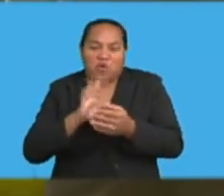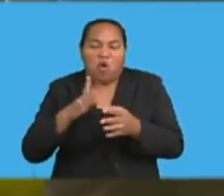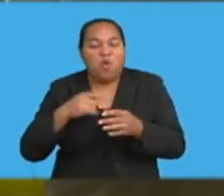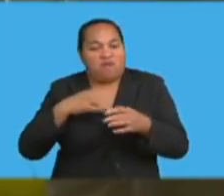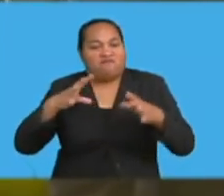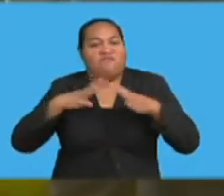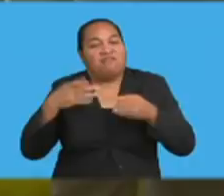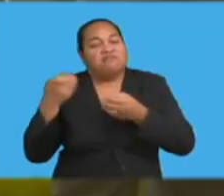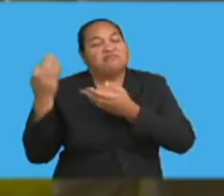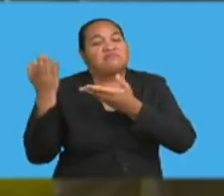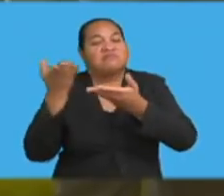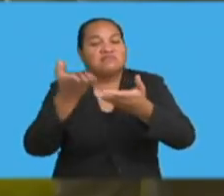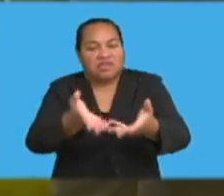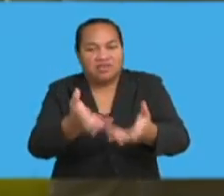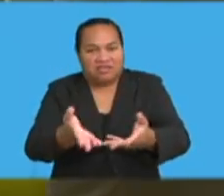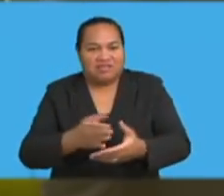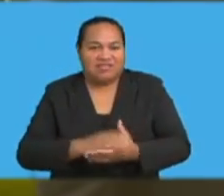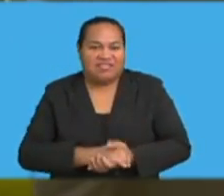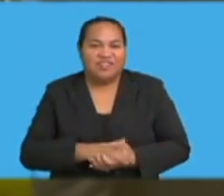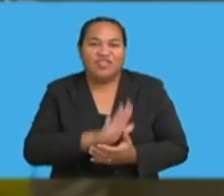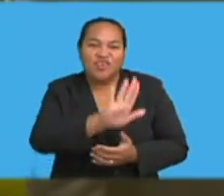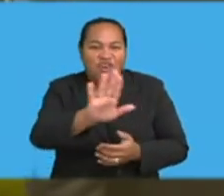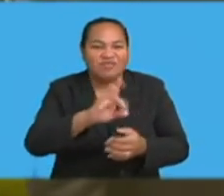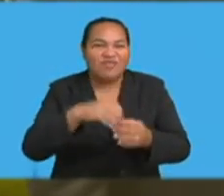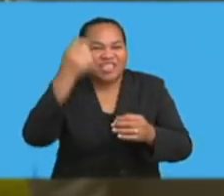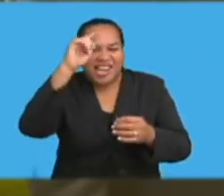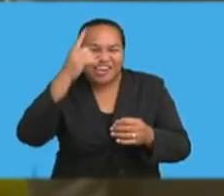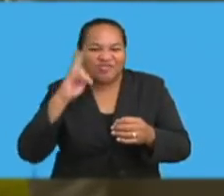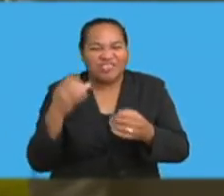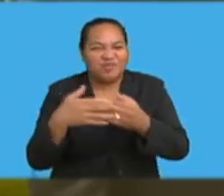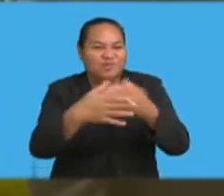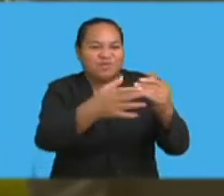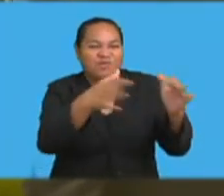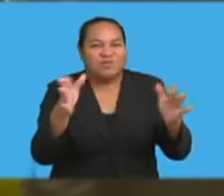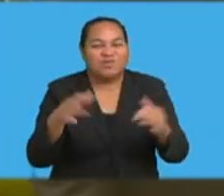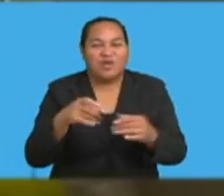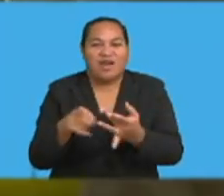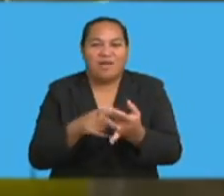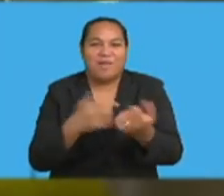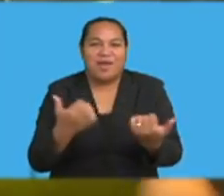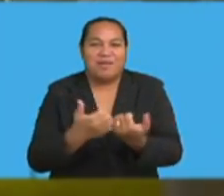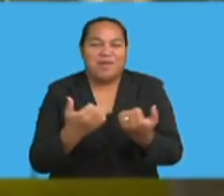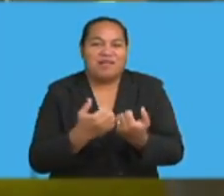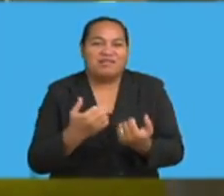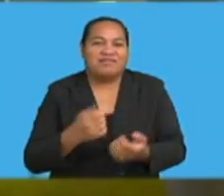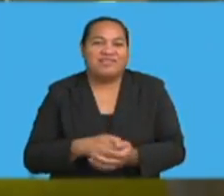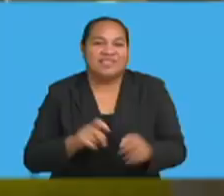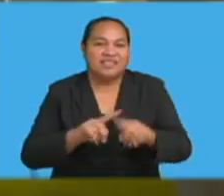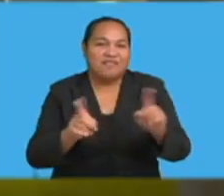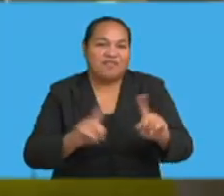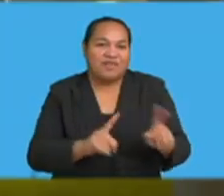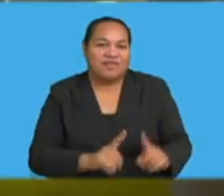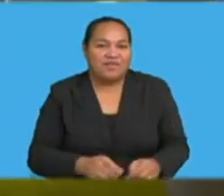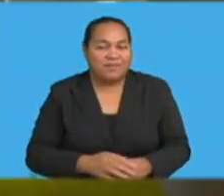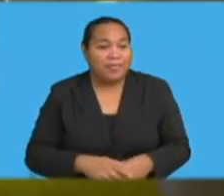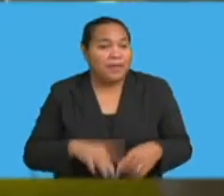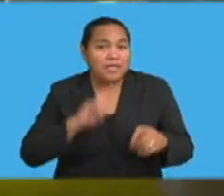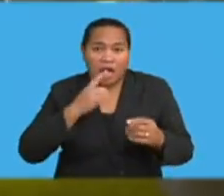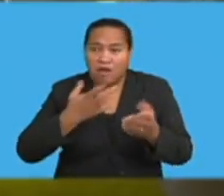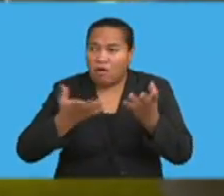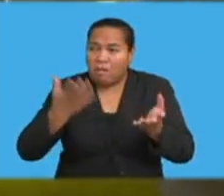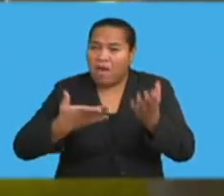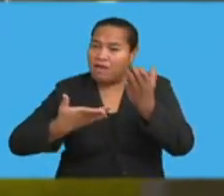have rural electrification brought to your household. Madam Speaker, and never before,